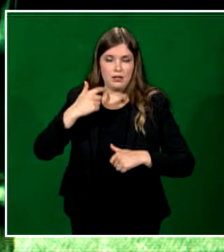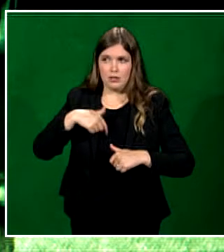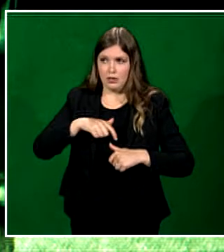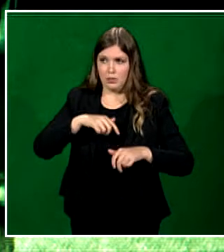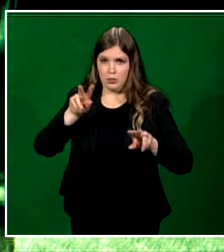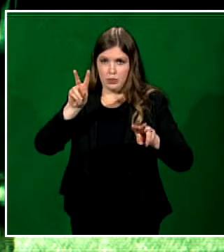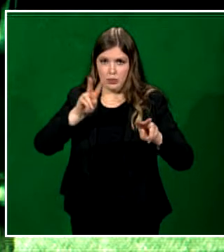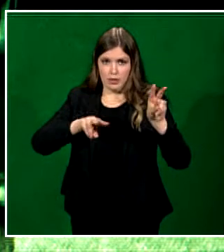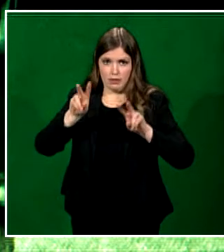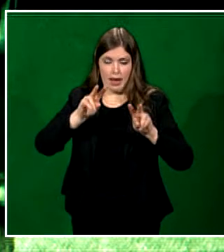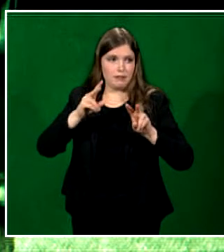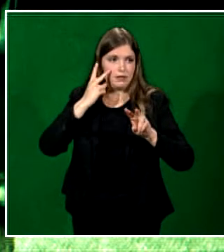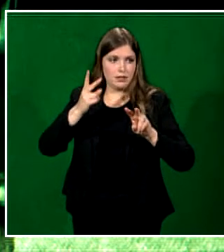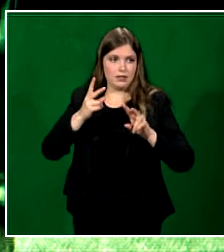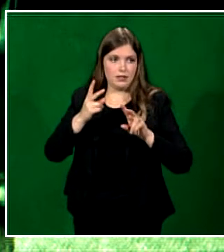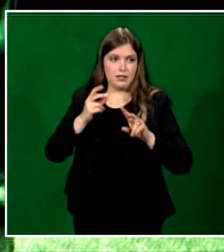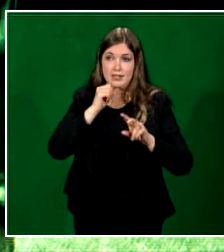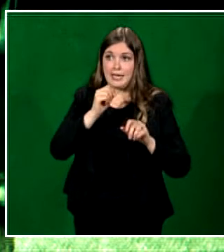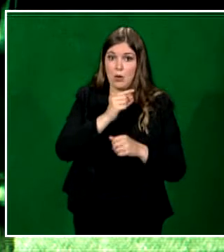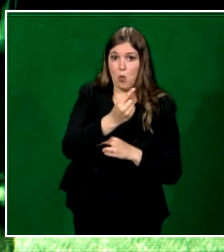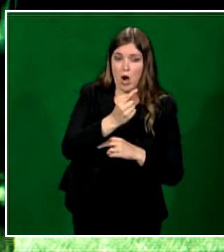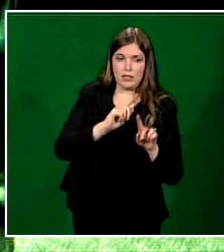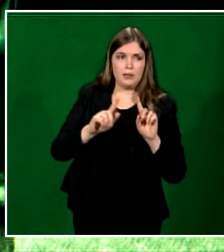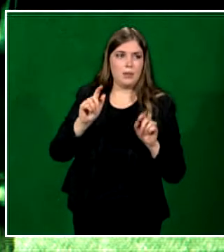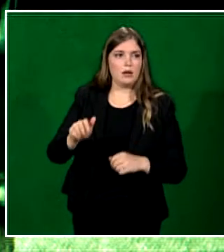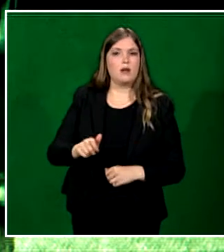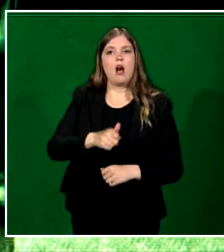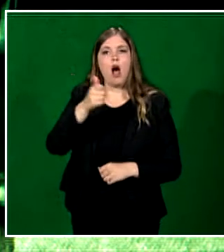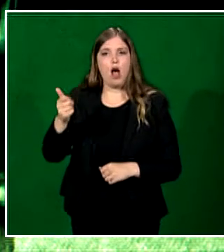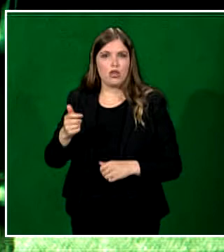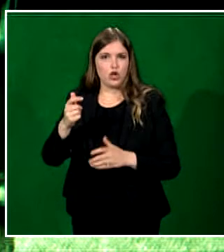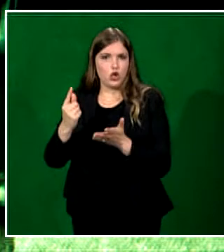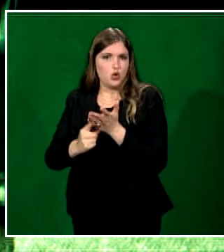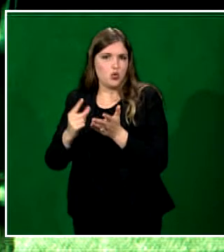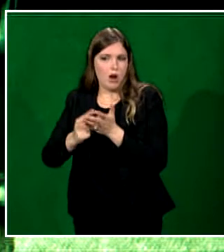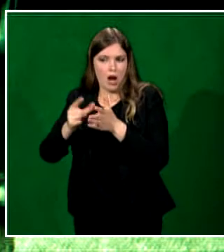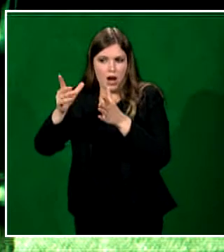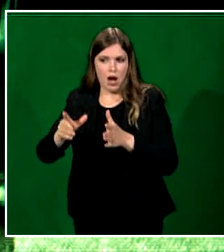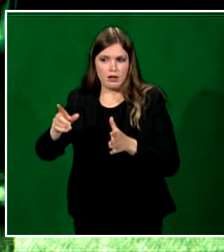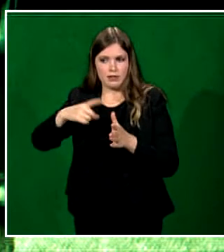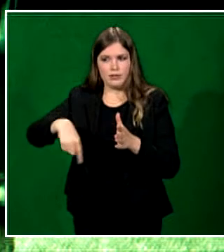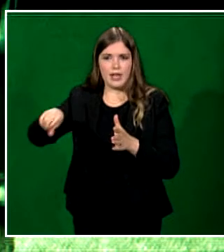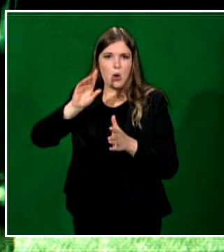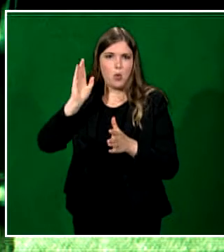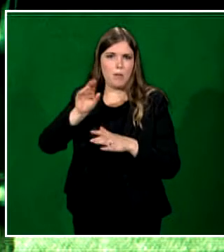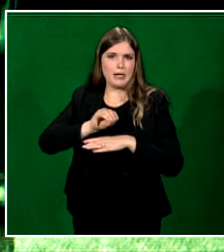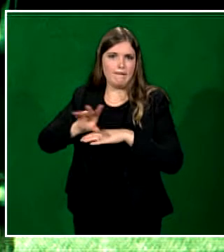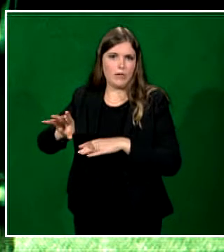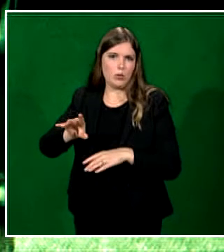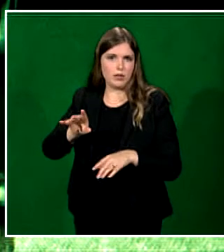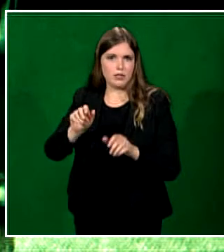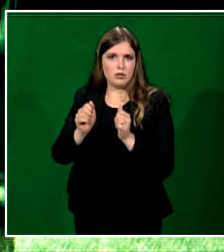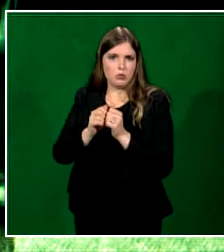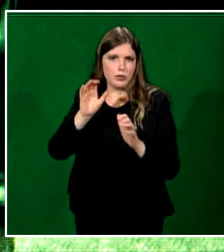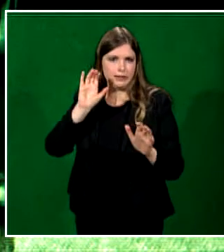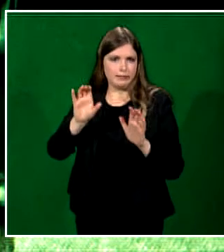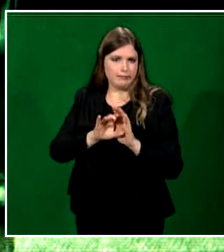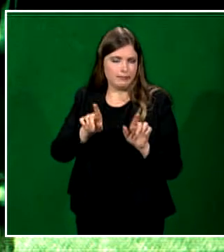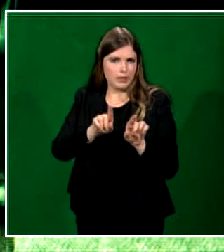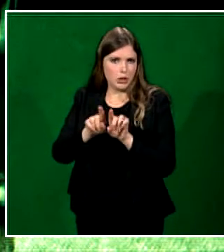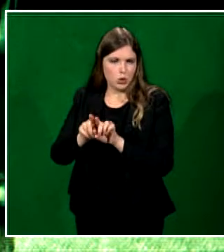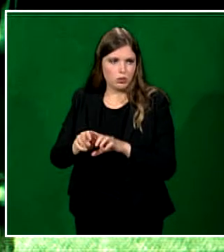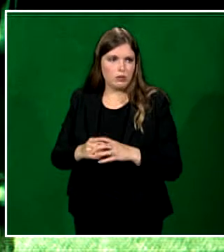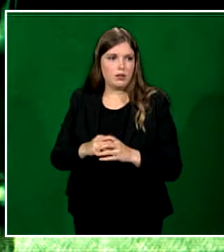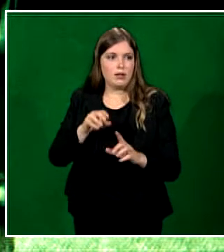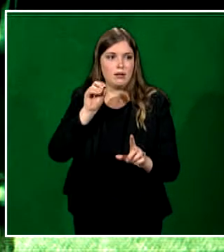fuel source, not only to the fast food vendors, but to other Ugandans who depend on this fuel as a source of energy. Next slide. The impact